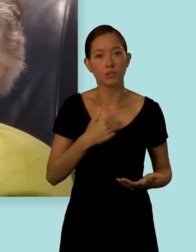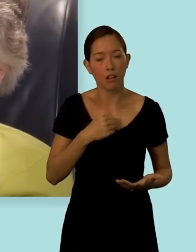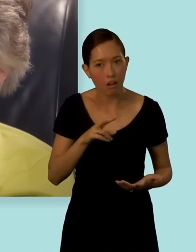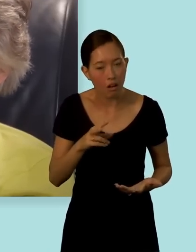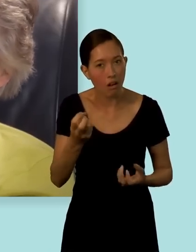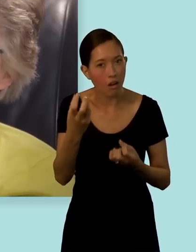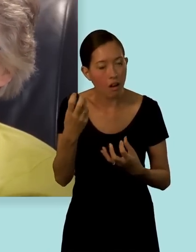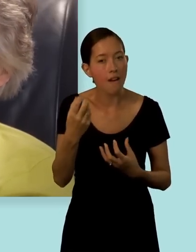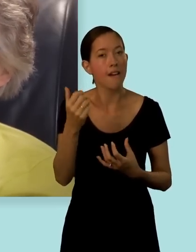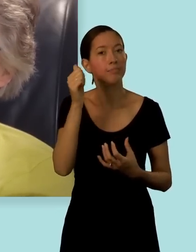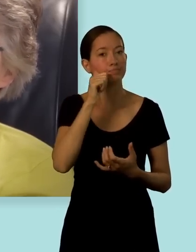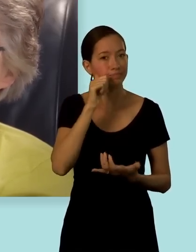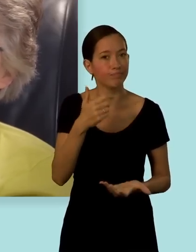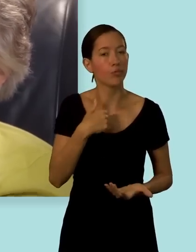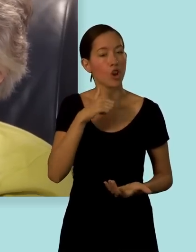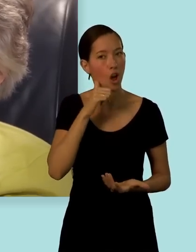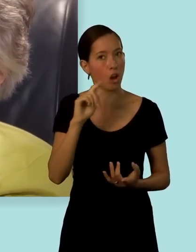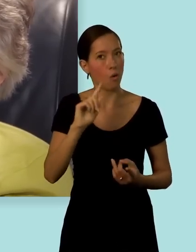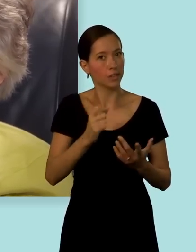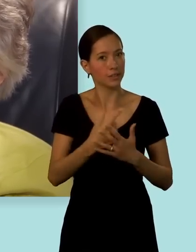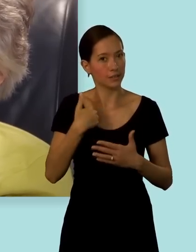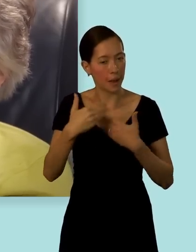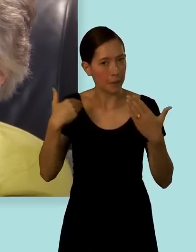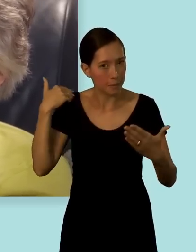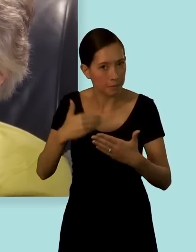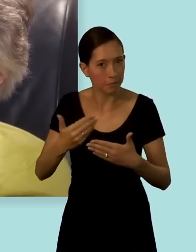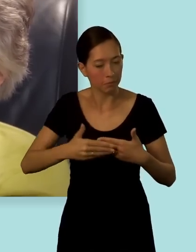because I've listened to what they've said.